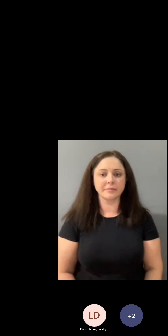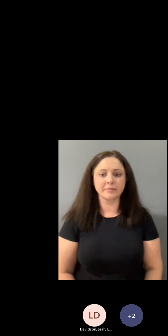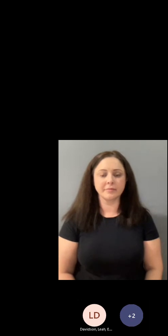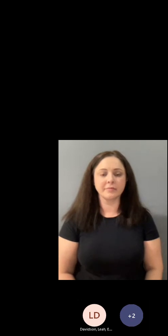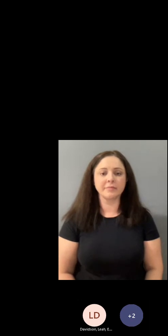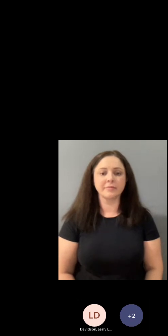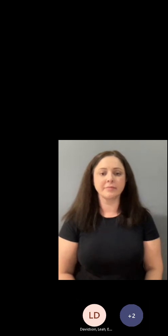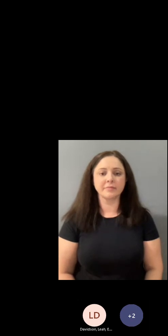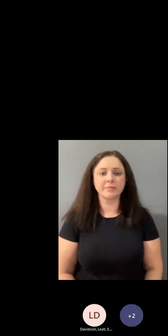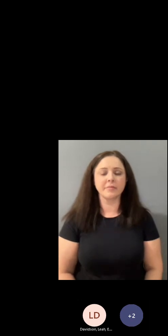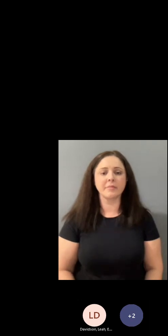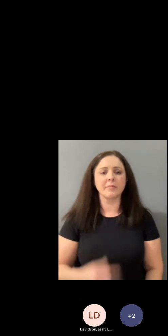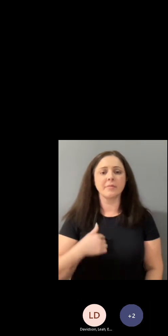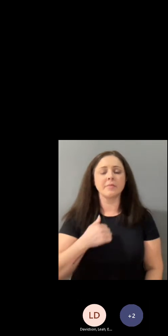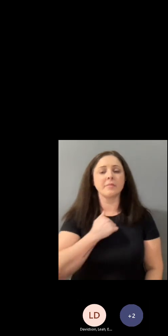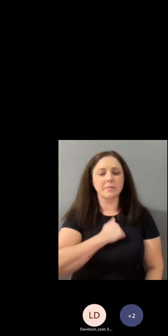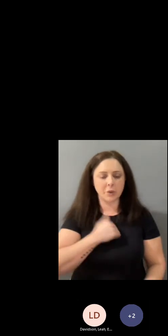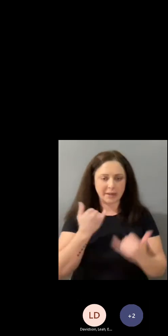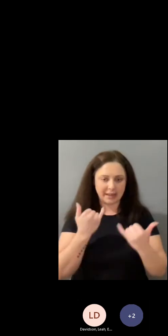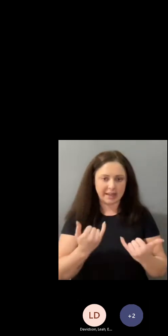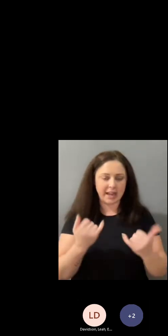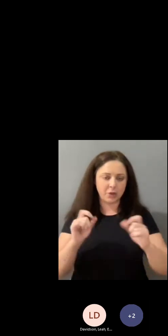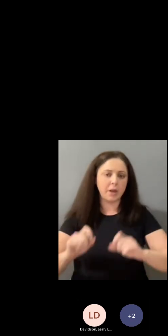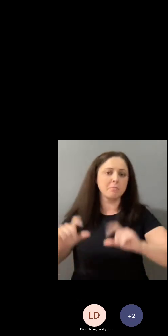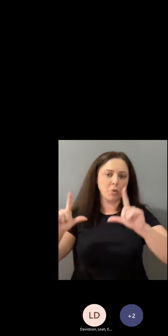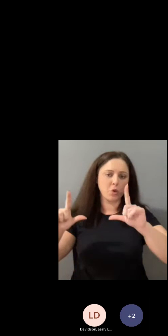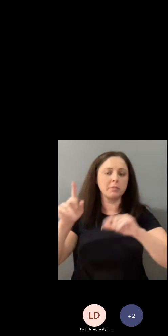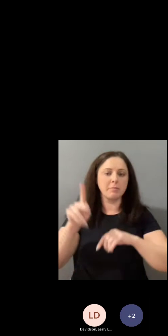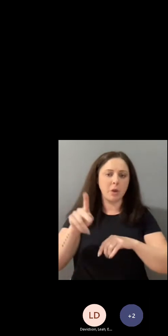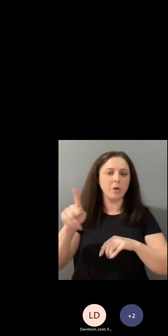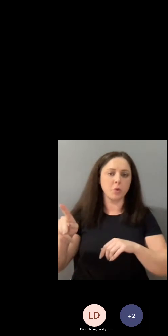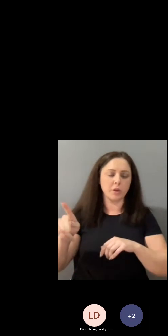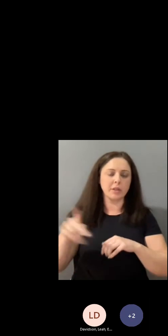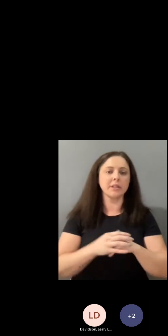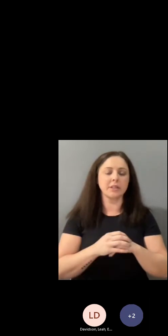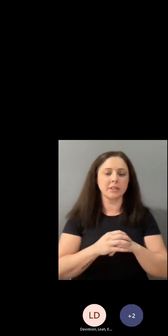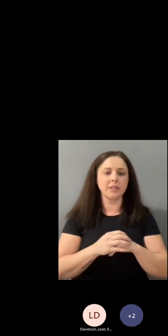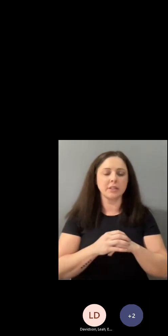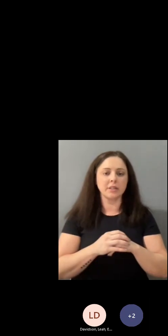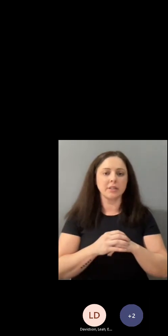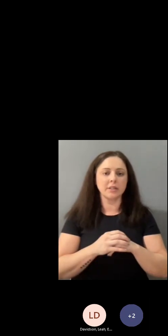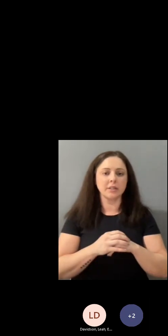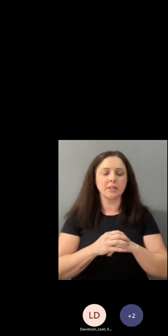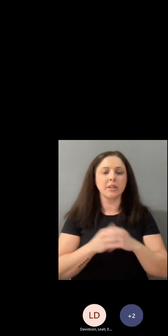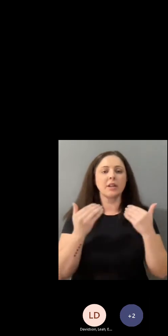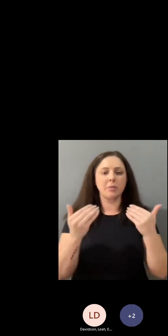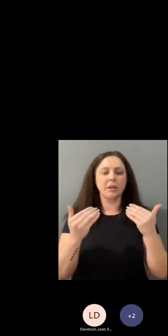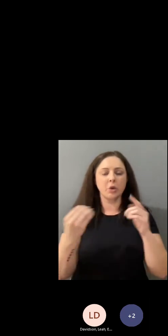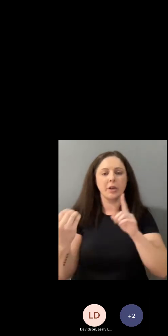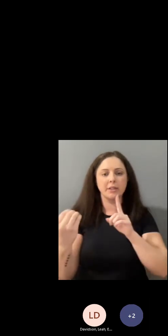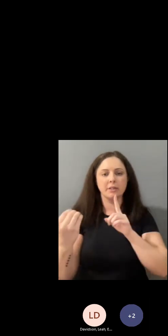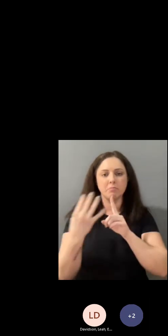And I apologize, everyone. We got the PowerPoint up now. I'm going to make sure to go ahead and spotlight